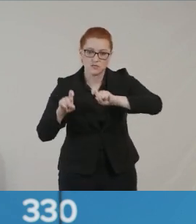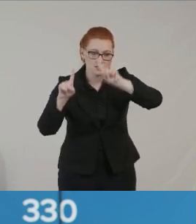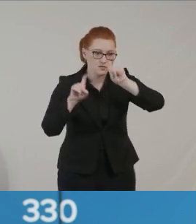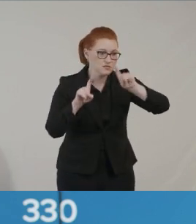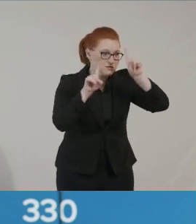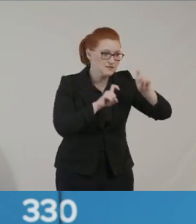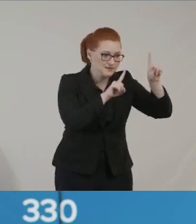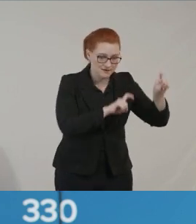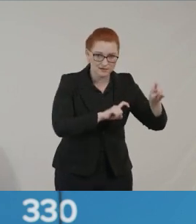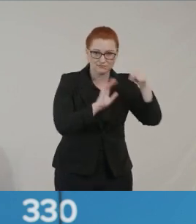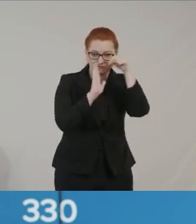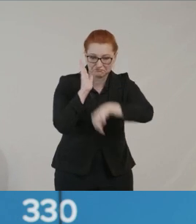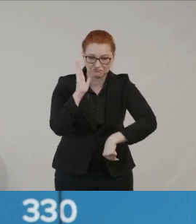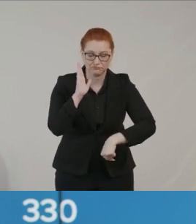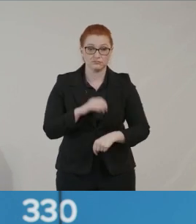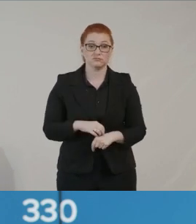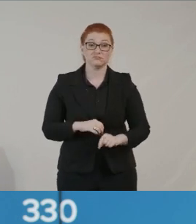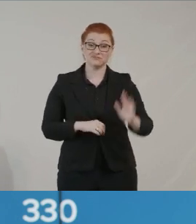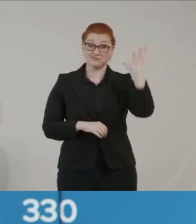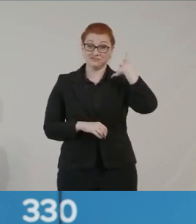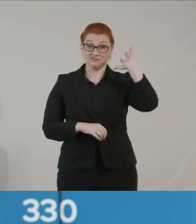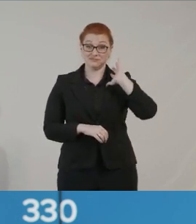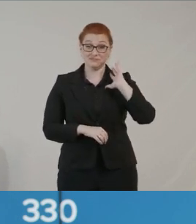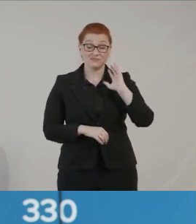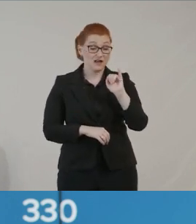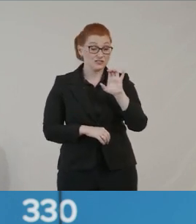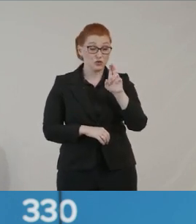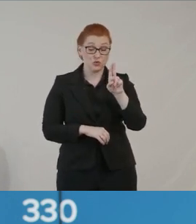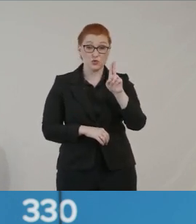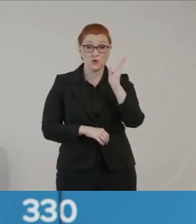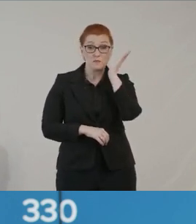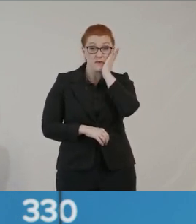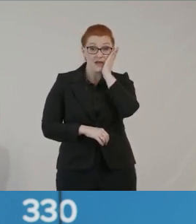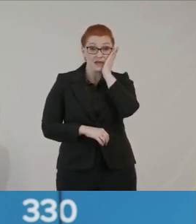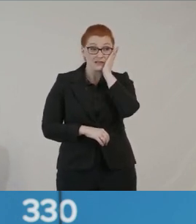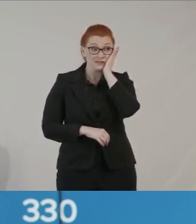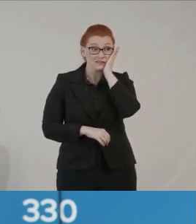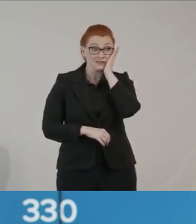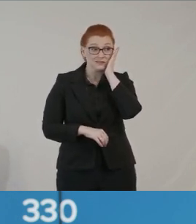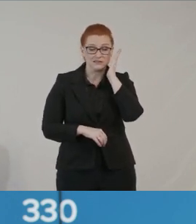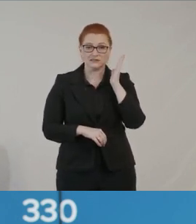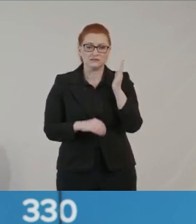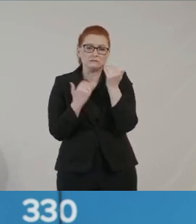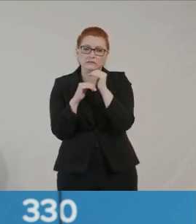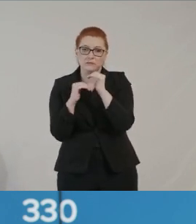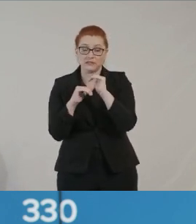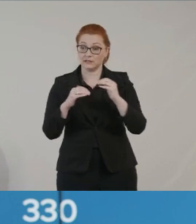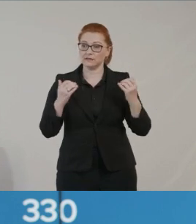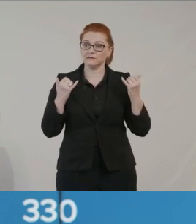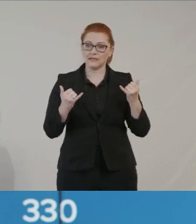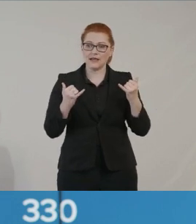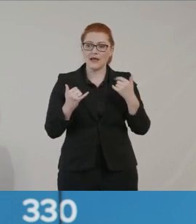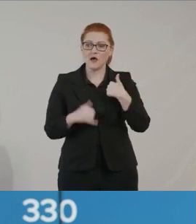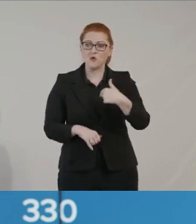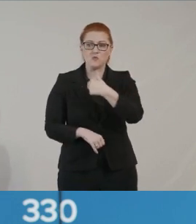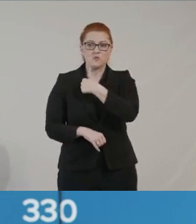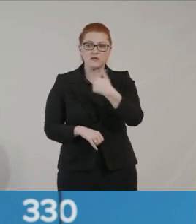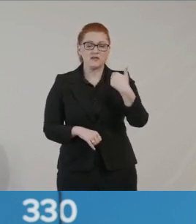was at 1,532. Today we have 1,668 plus 485 additional